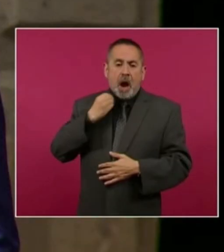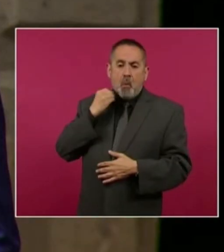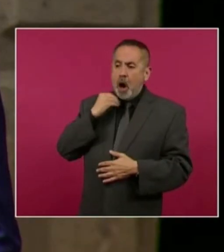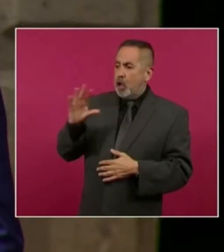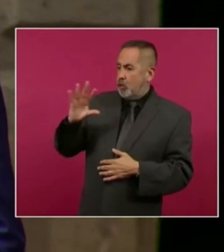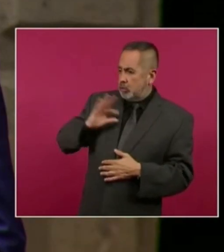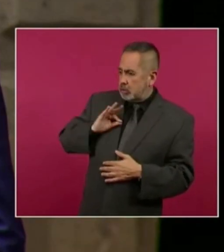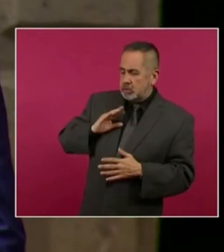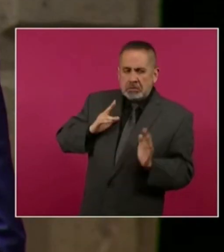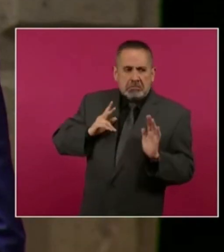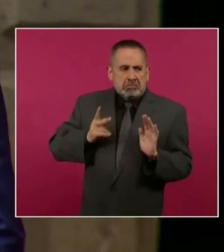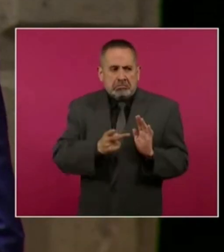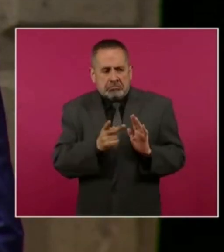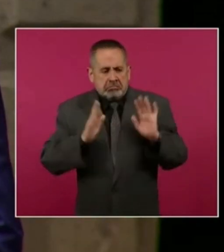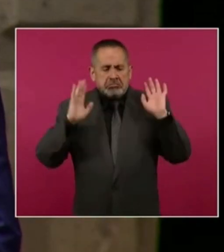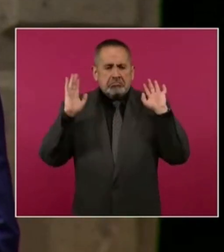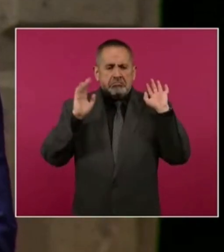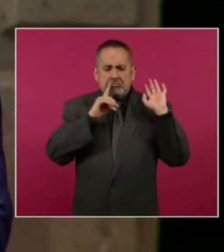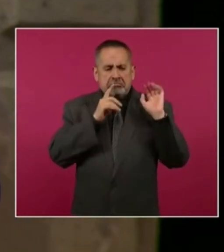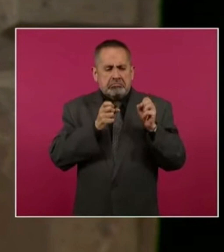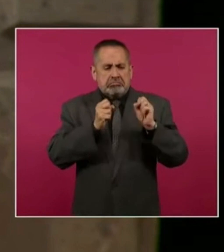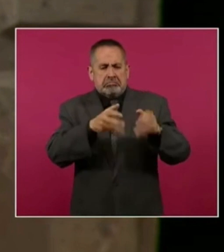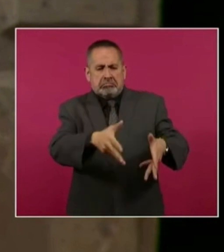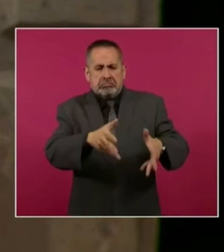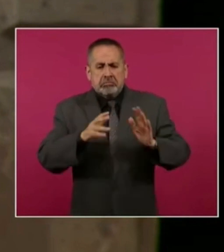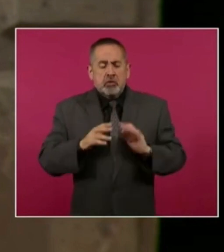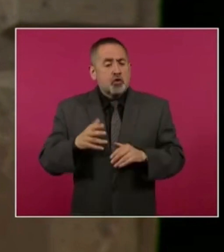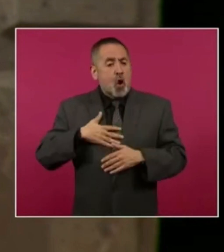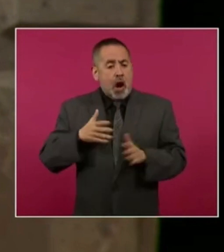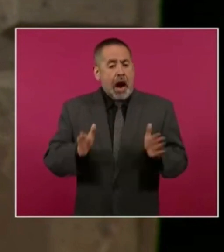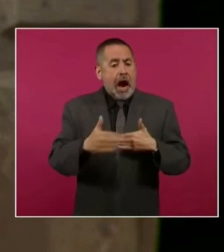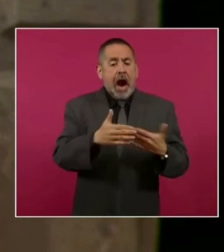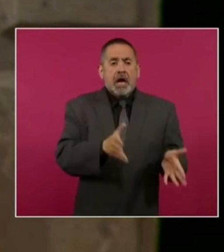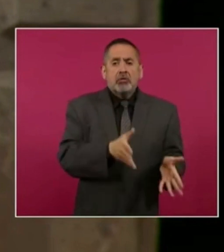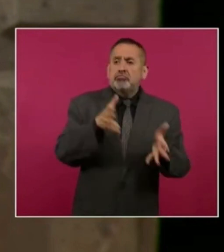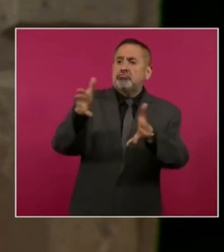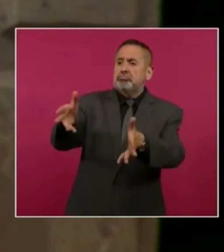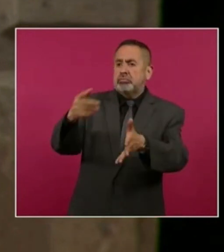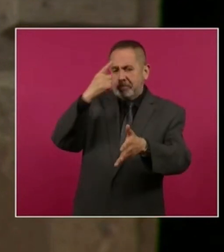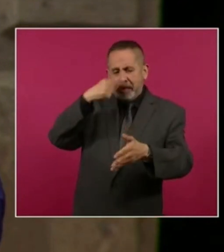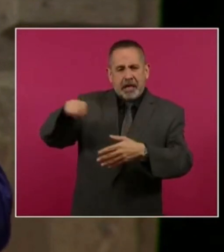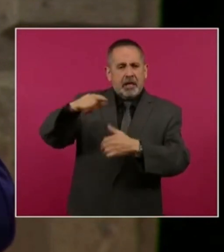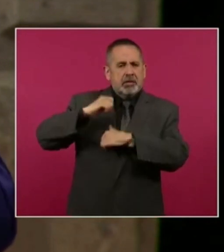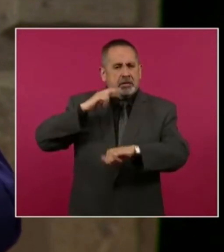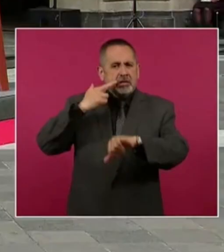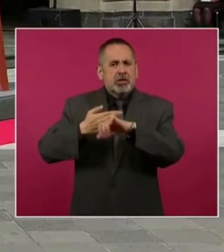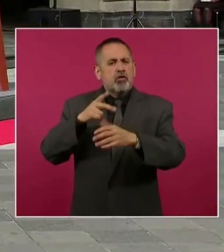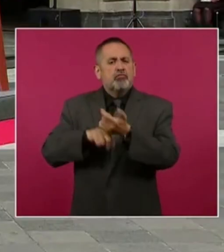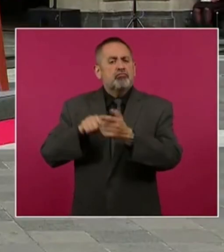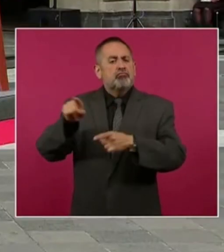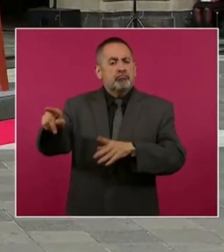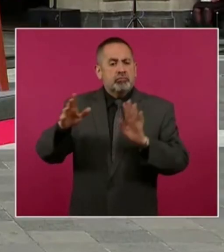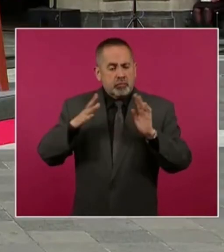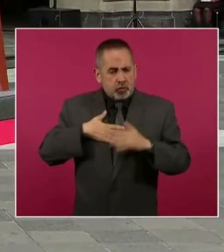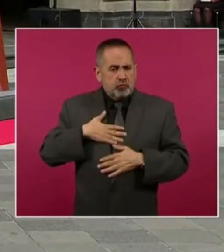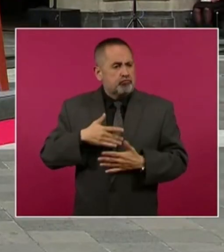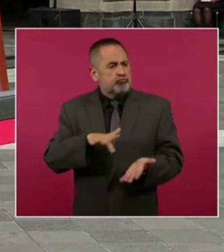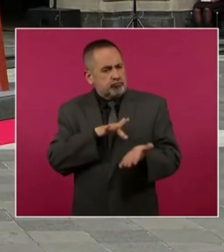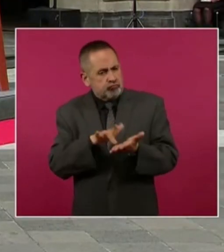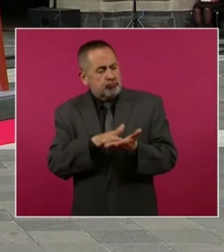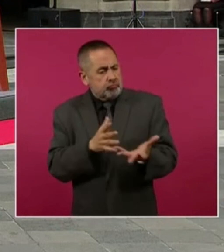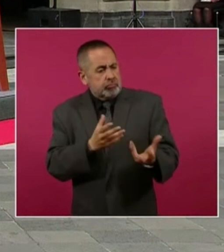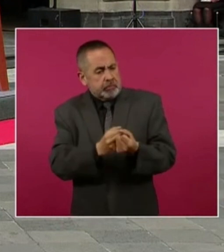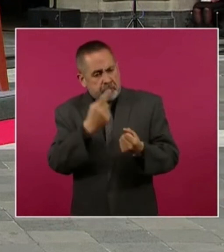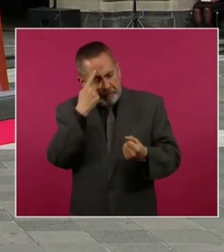they were. I've turned over the boxes, they've turned over the boxes to the archives, and we're cooperating fully, cooperating fully